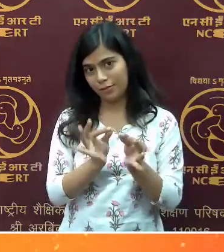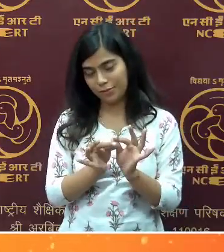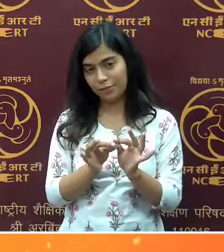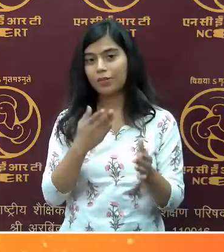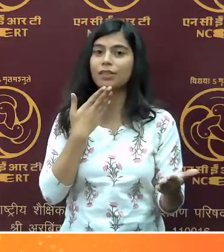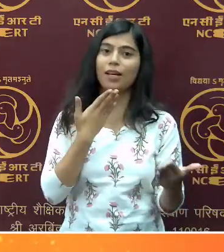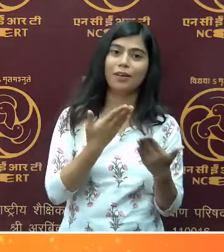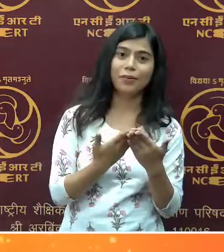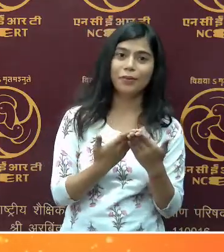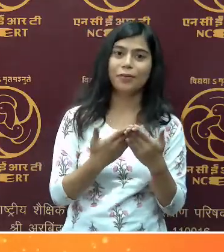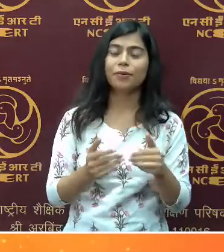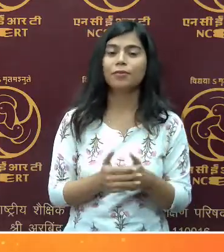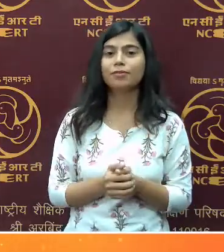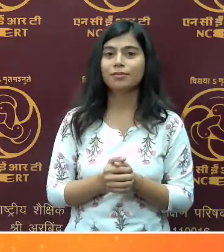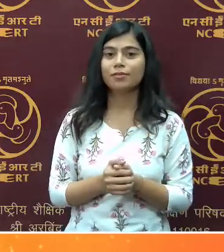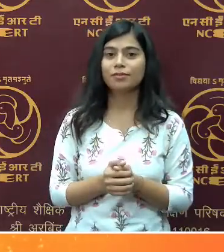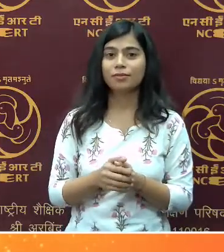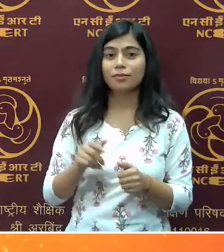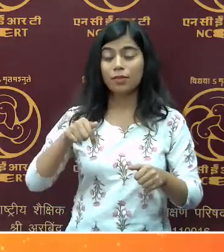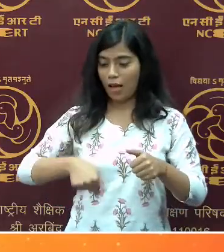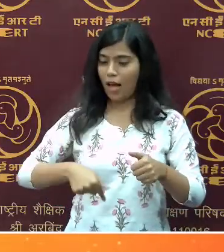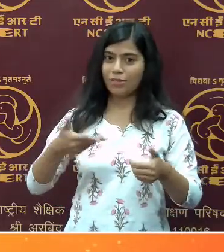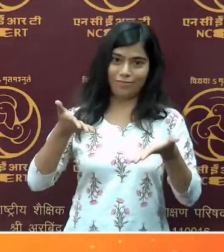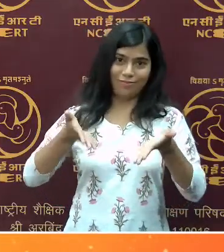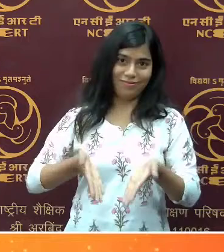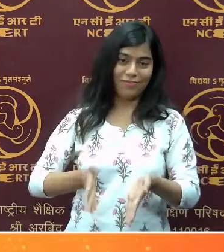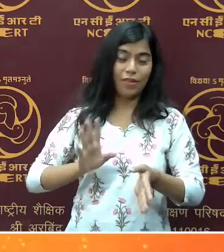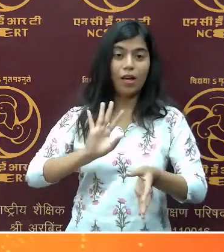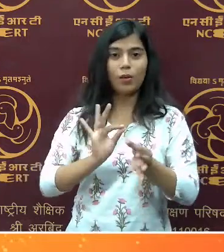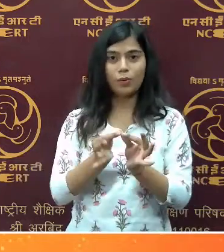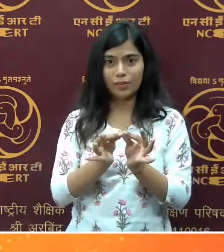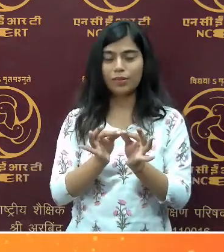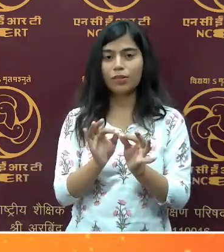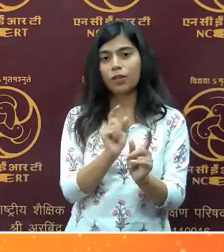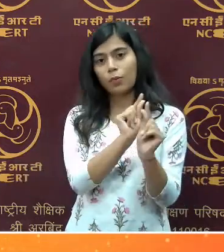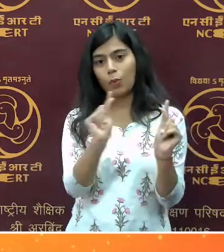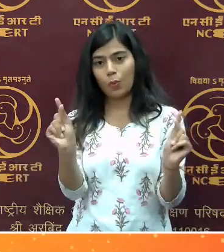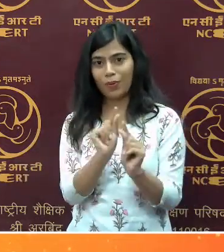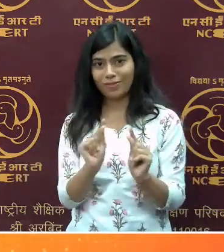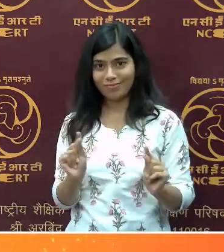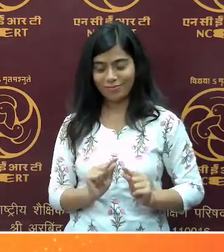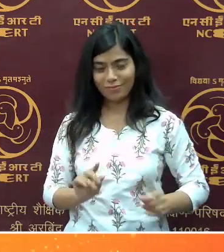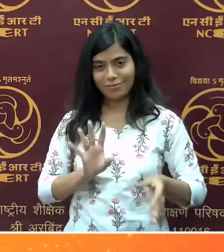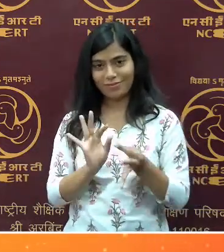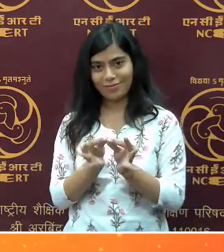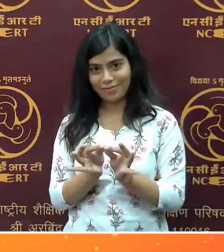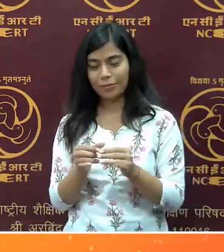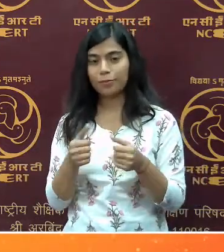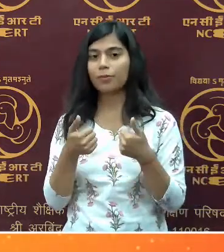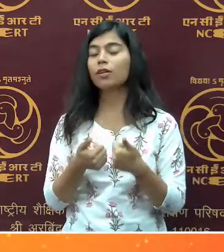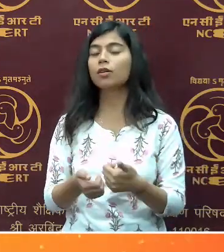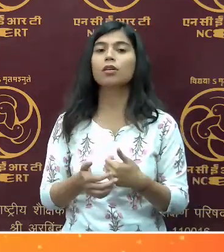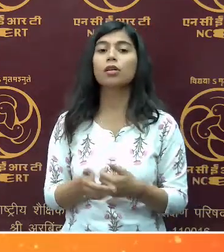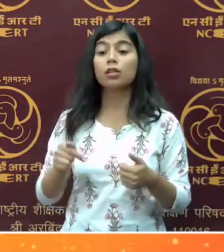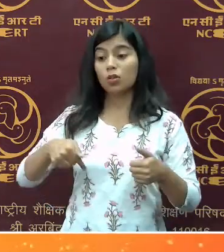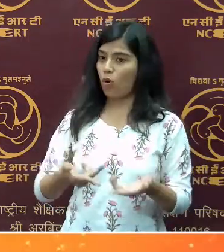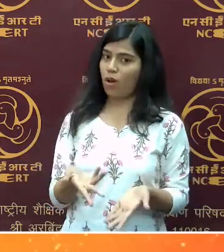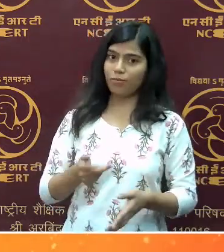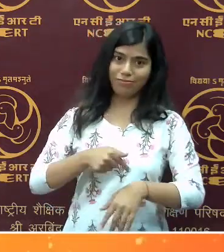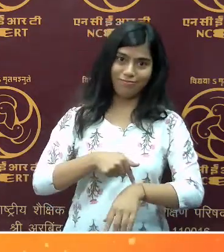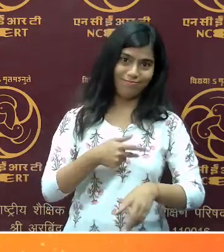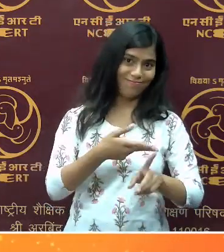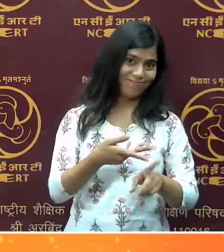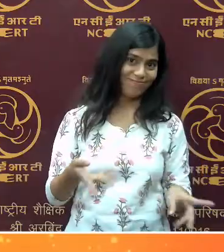Thank you so much, Naina, for being with us today and interpreting each and every word. So, here we are wrapping up this